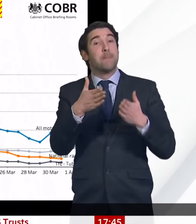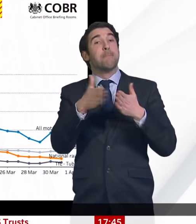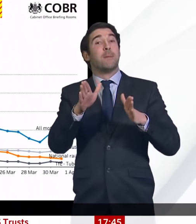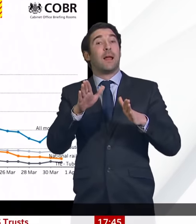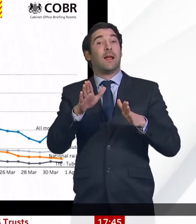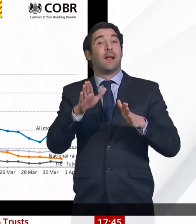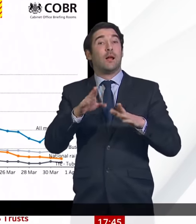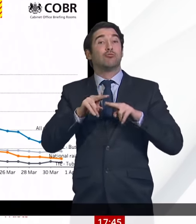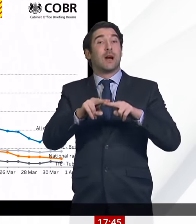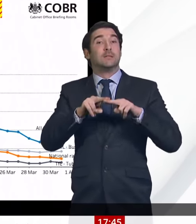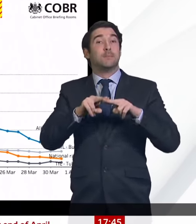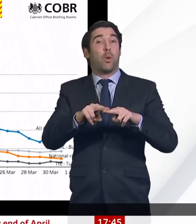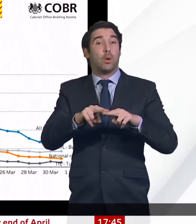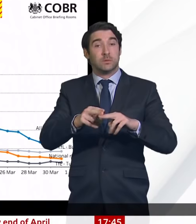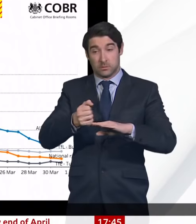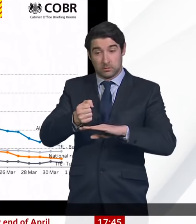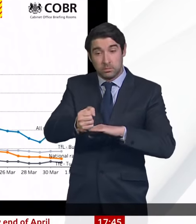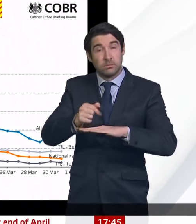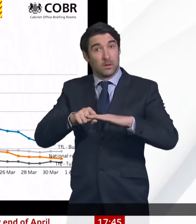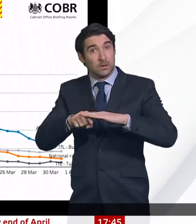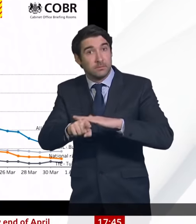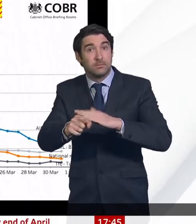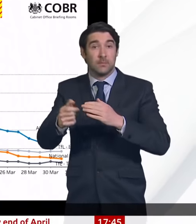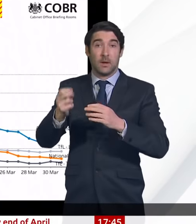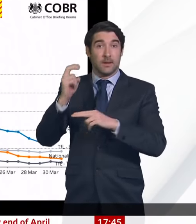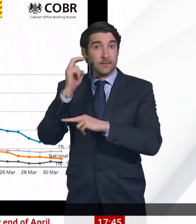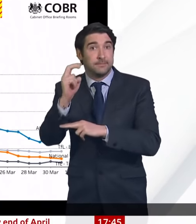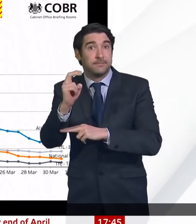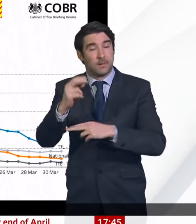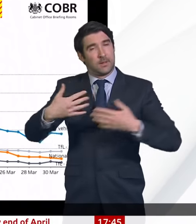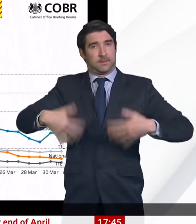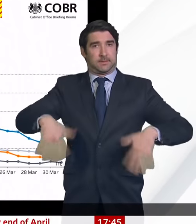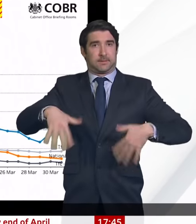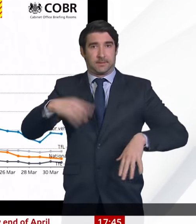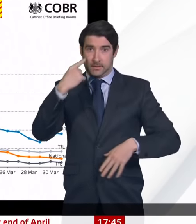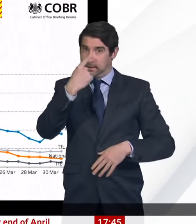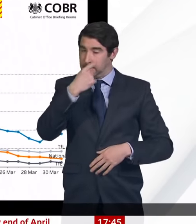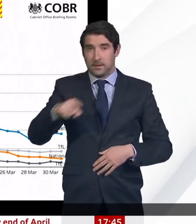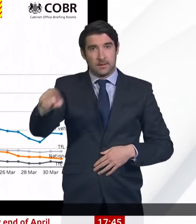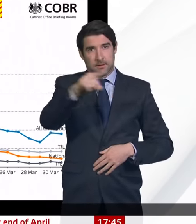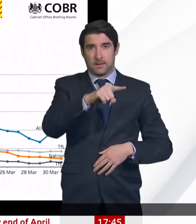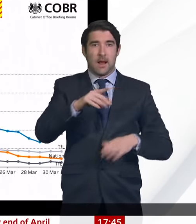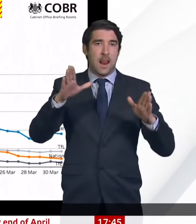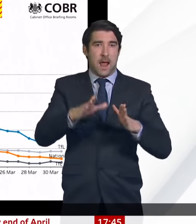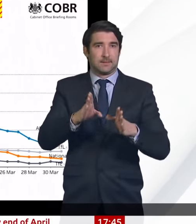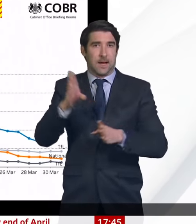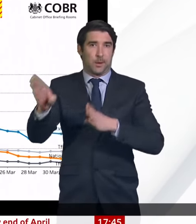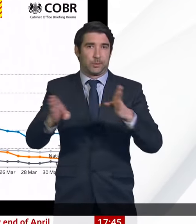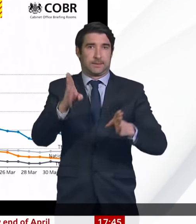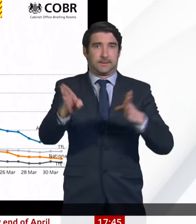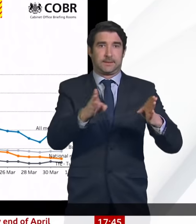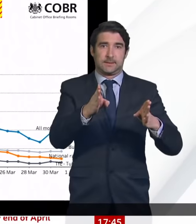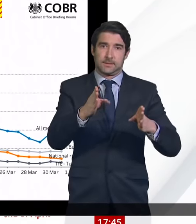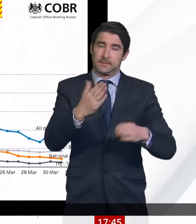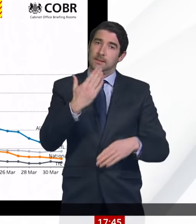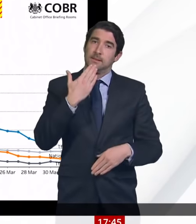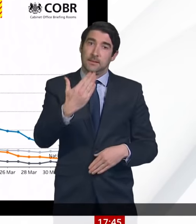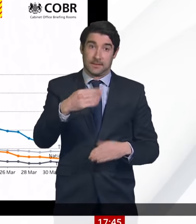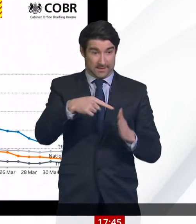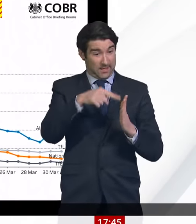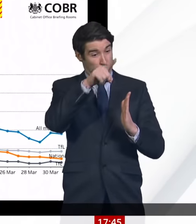which is a good thing and reflects the compliance that we all have with the instructions we've